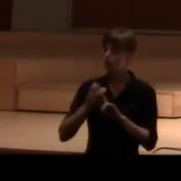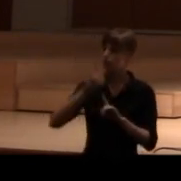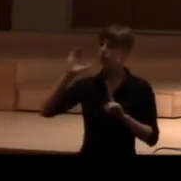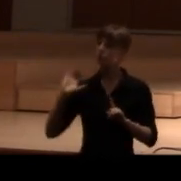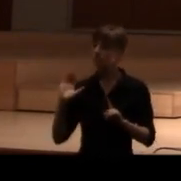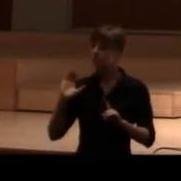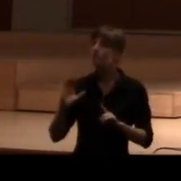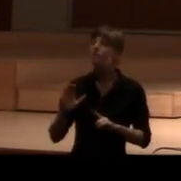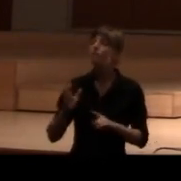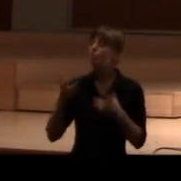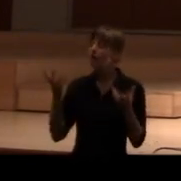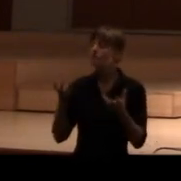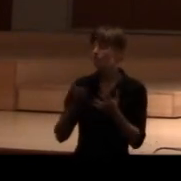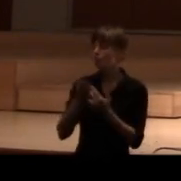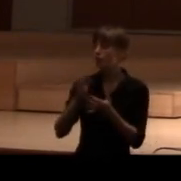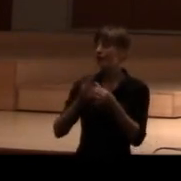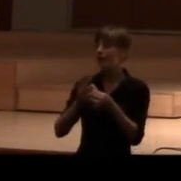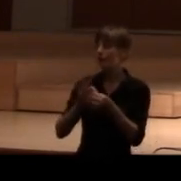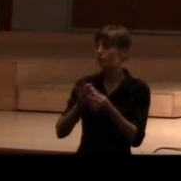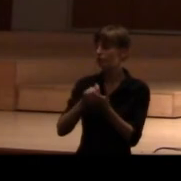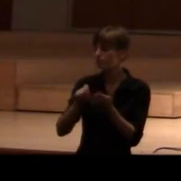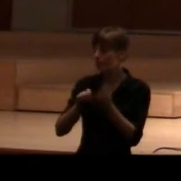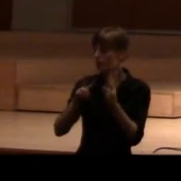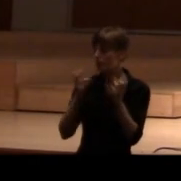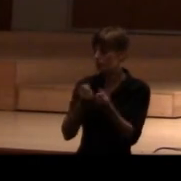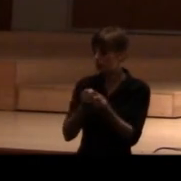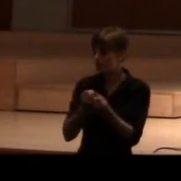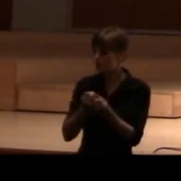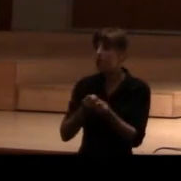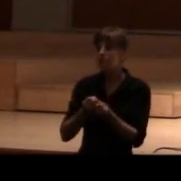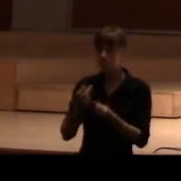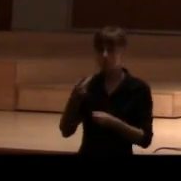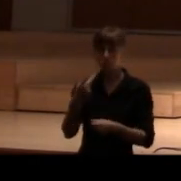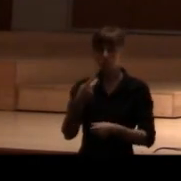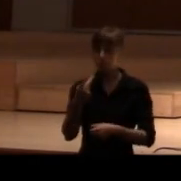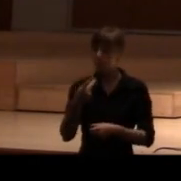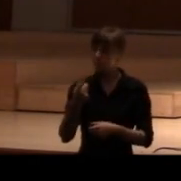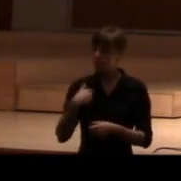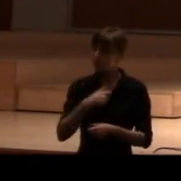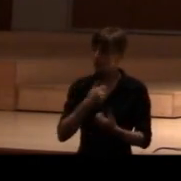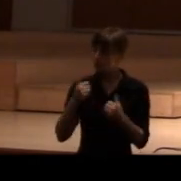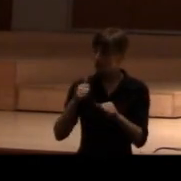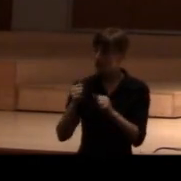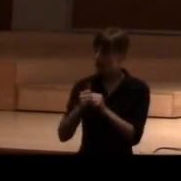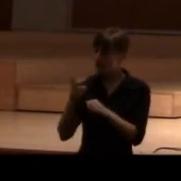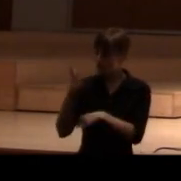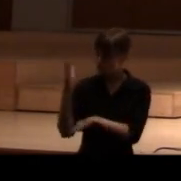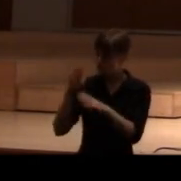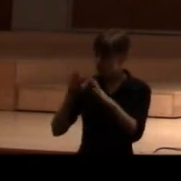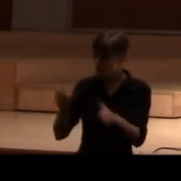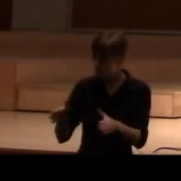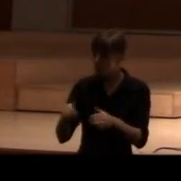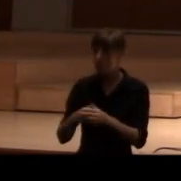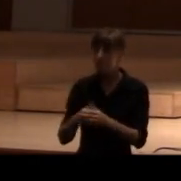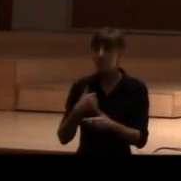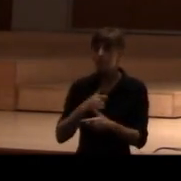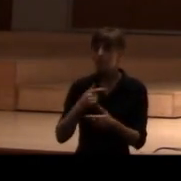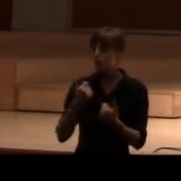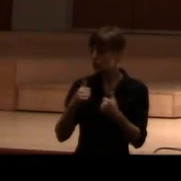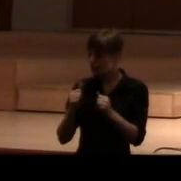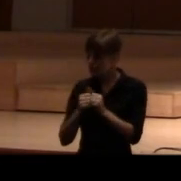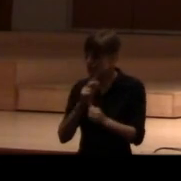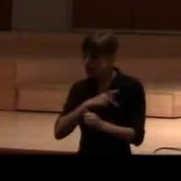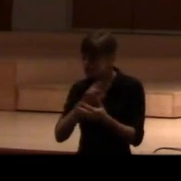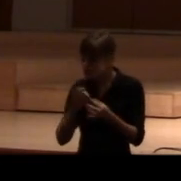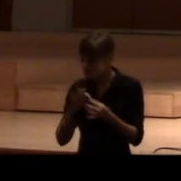of you who are at the workshop saw me do this. We worked on a treehouse. We wrote a dramatic bit of a personal narrative. And I love doing